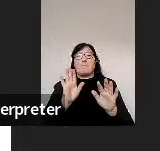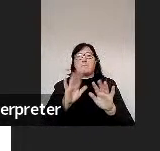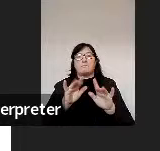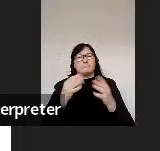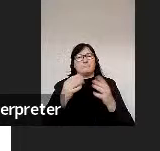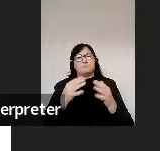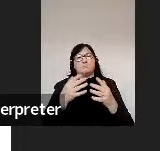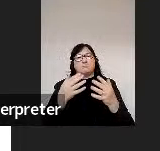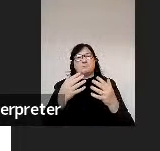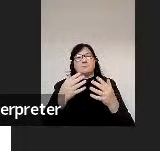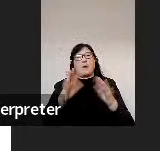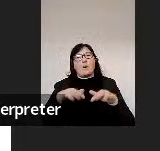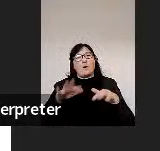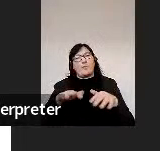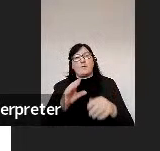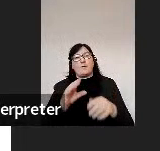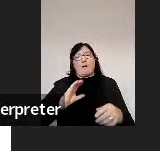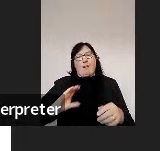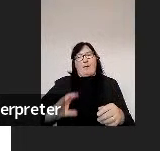representing.